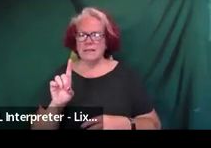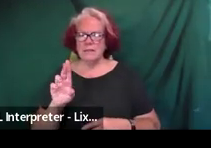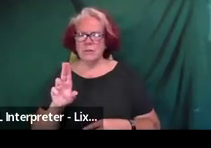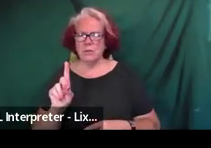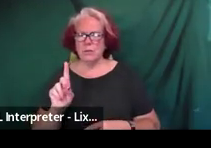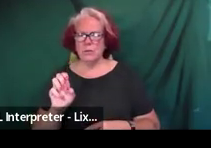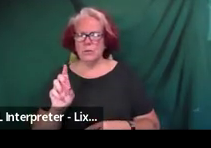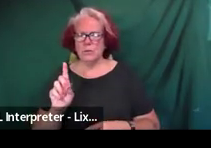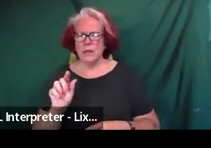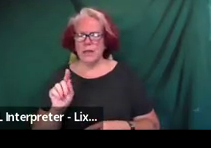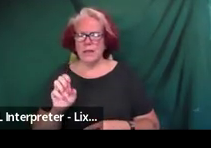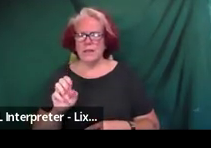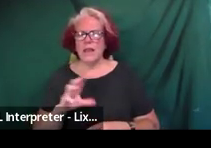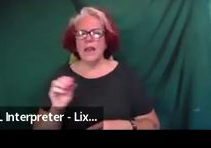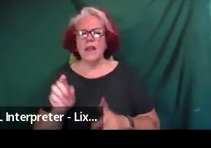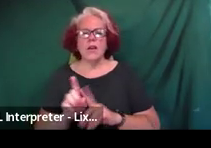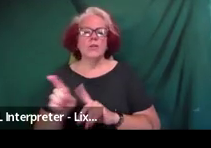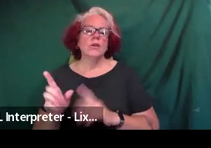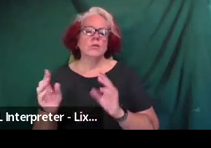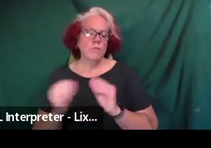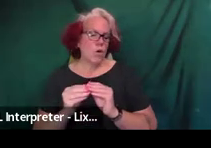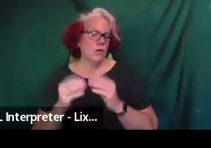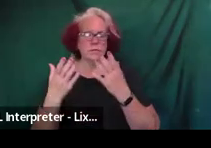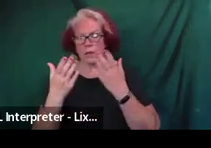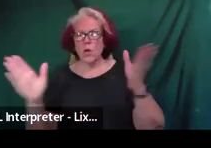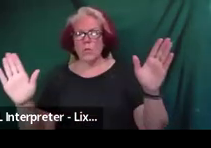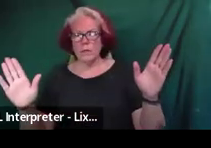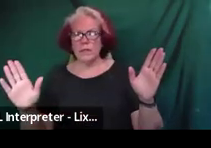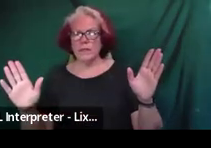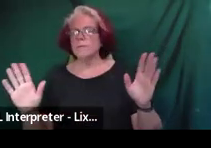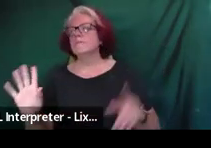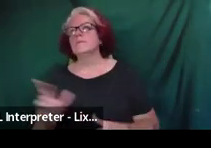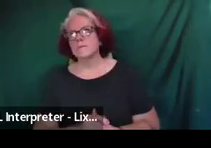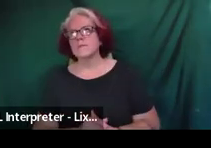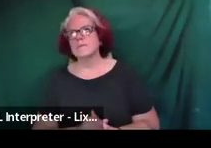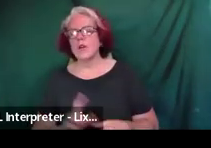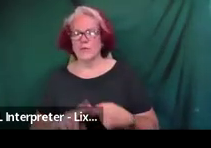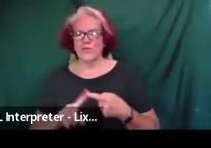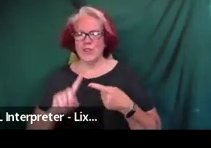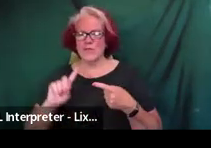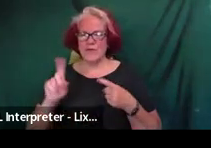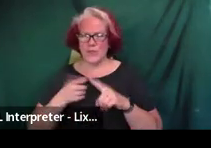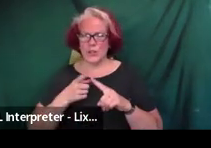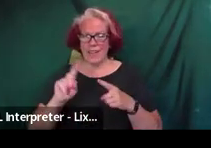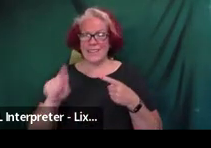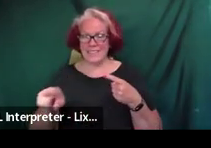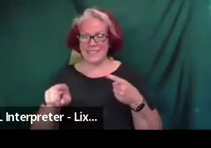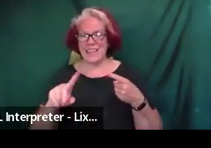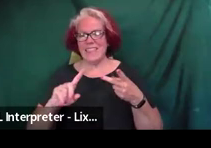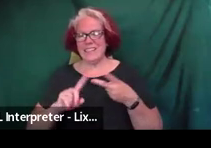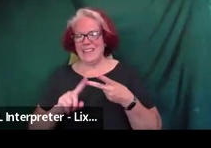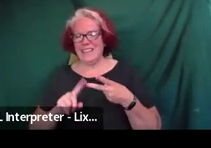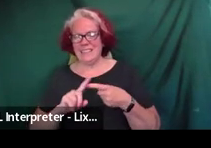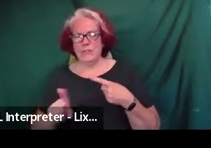I guess related to that, how, and maybe just more globally, well, let me ask that question first, and then I'll ask the second one, which is a different